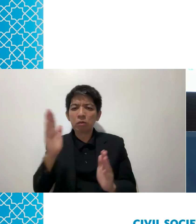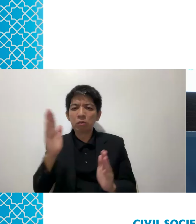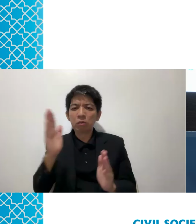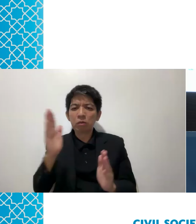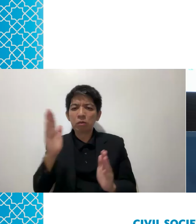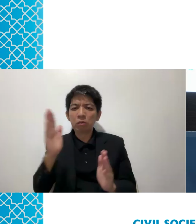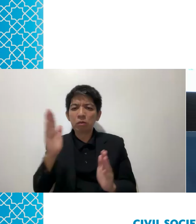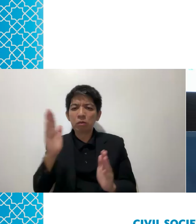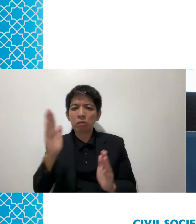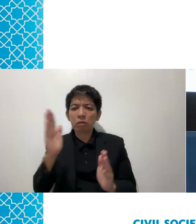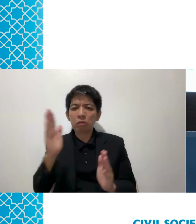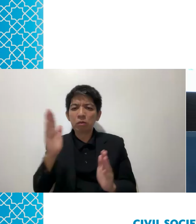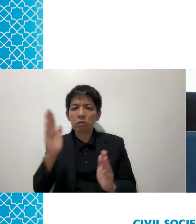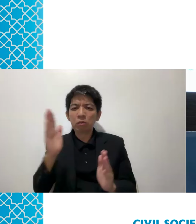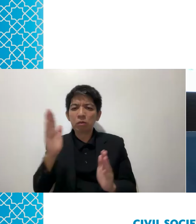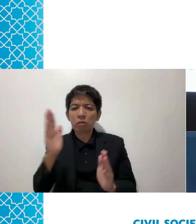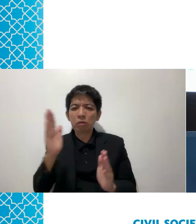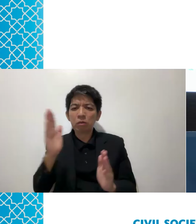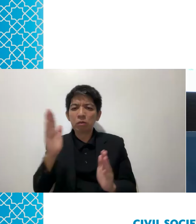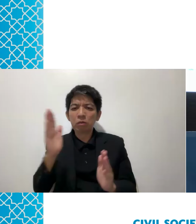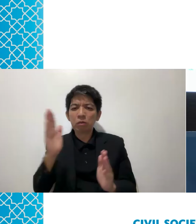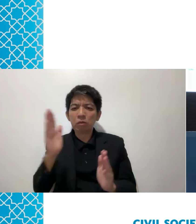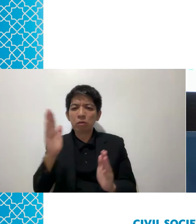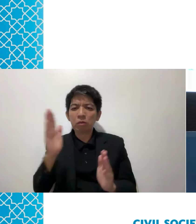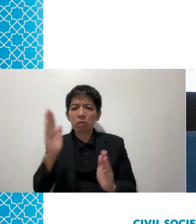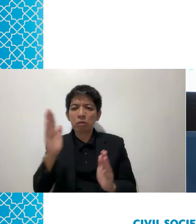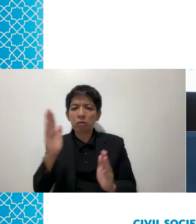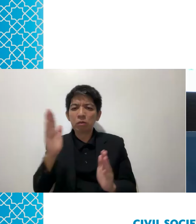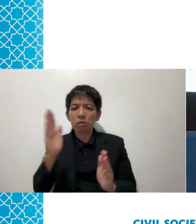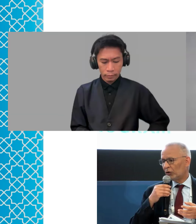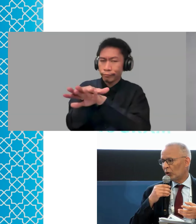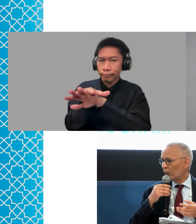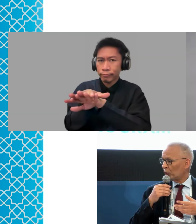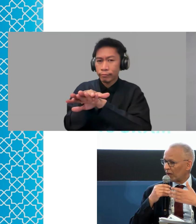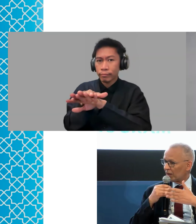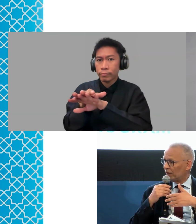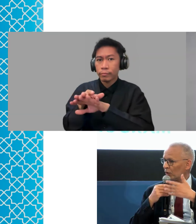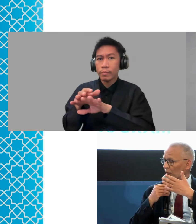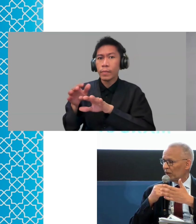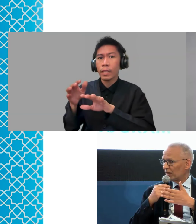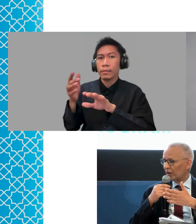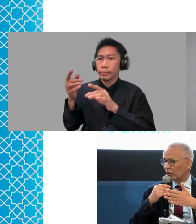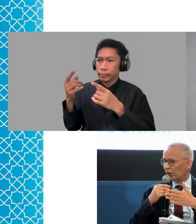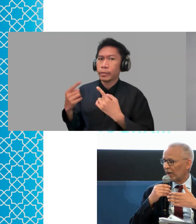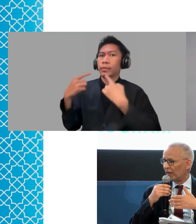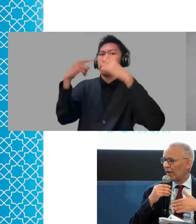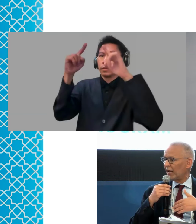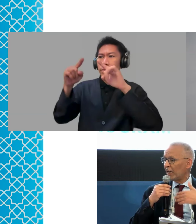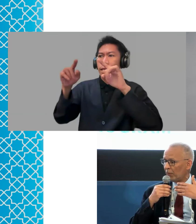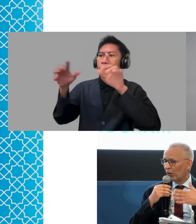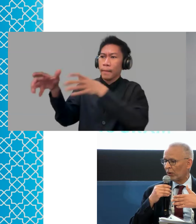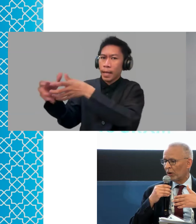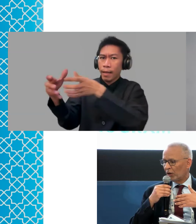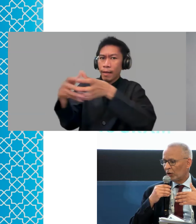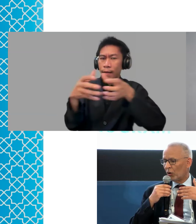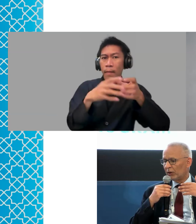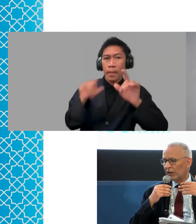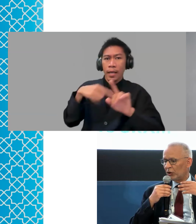innovation, digital, in order to move forward the whole, productivity of the sector, and then